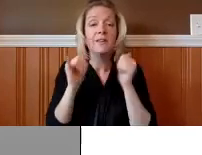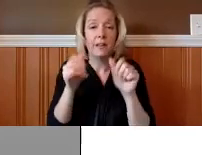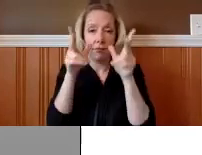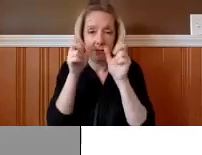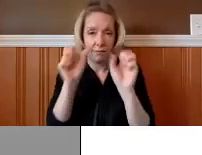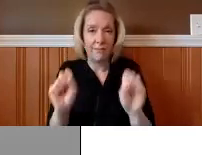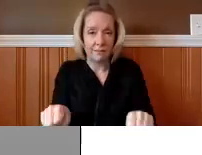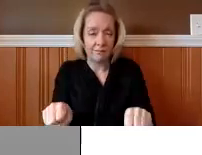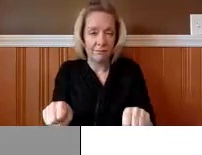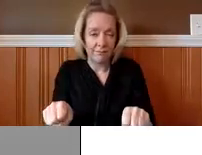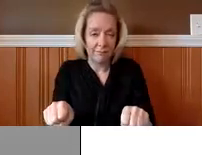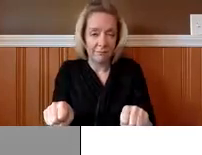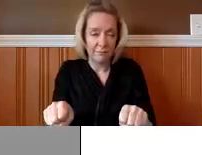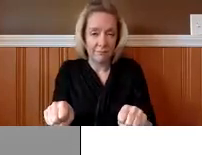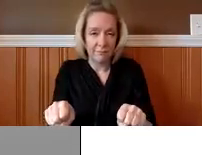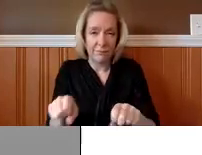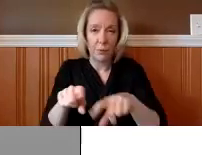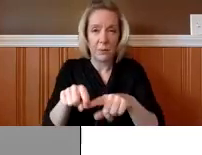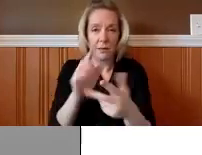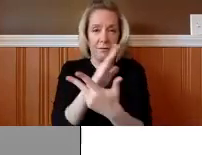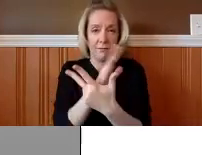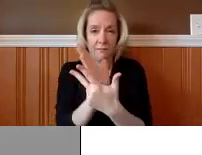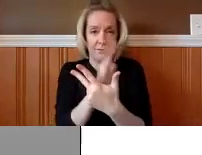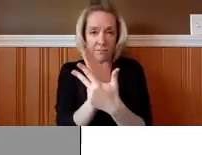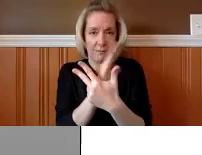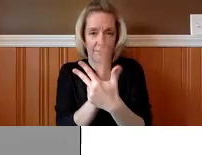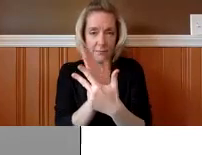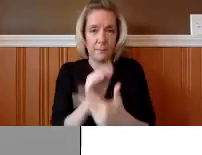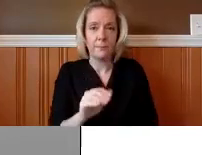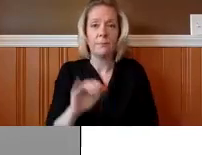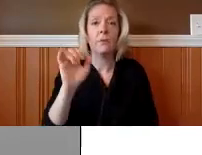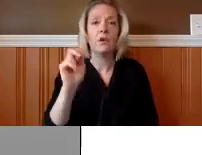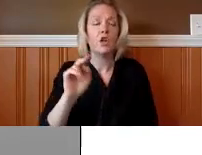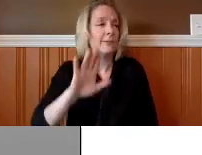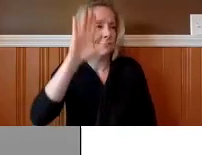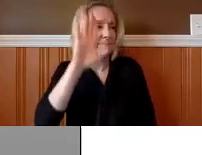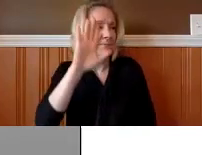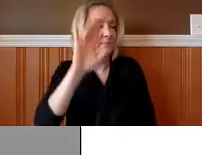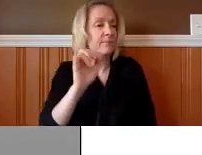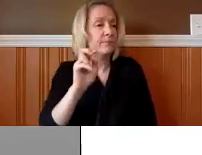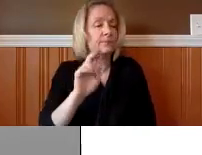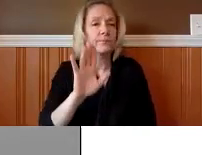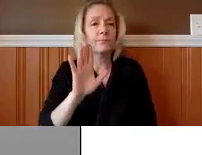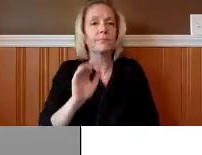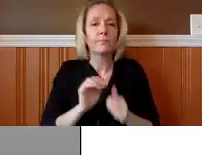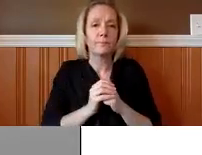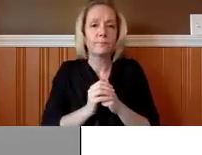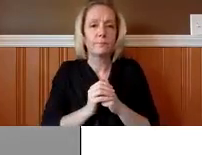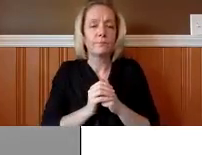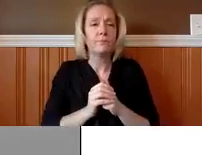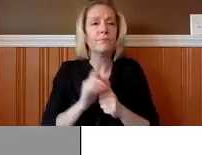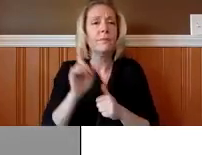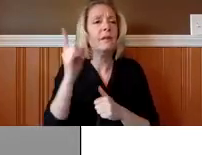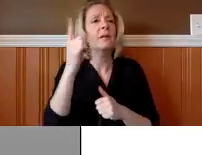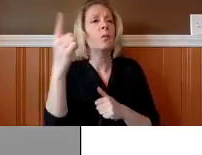range, so to speak. Becky? Yes. Thank you. We had a question